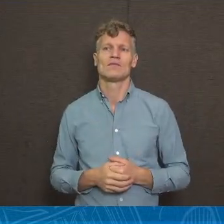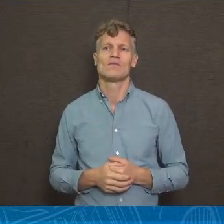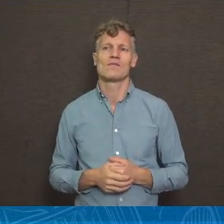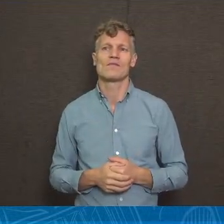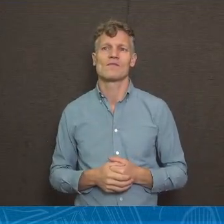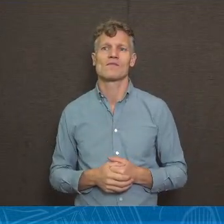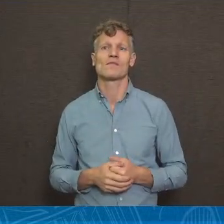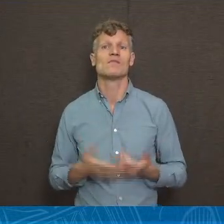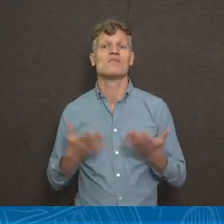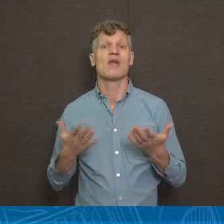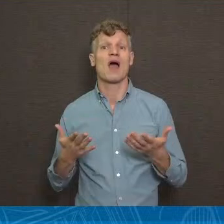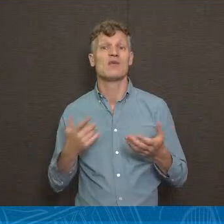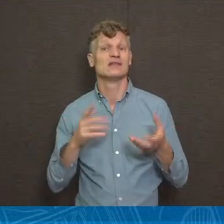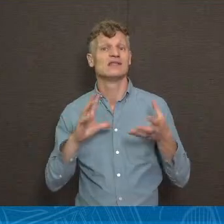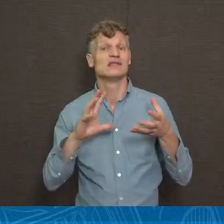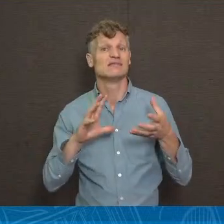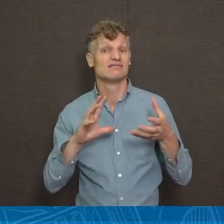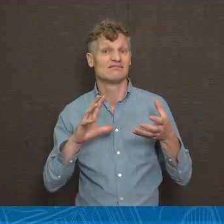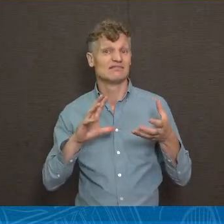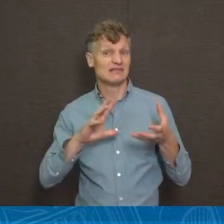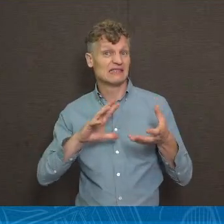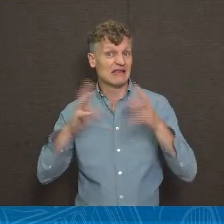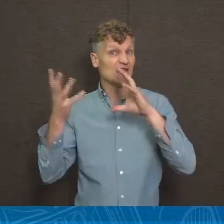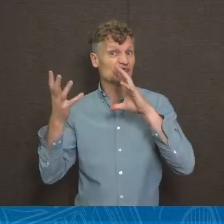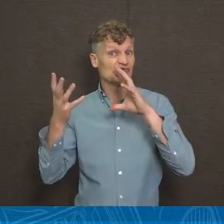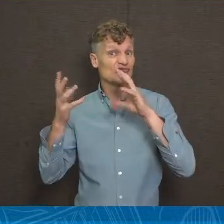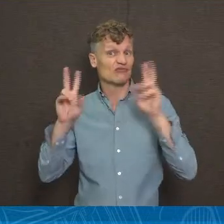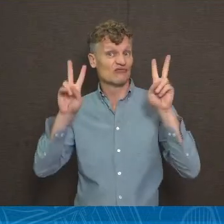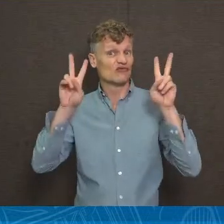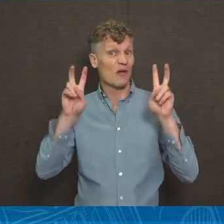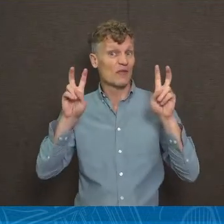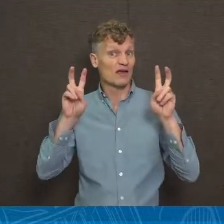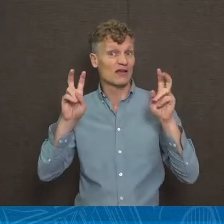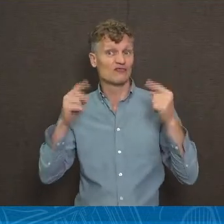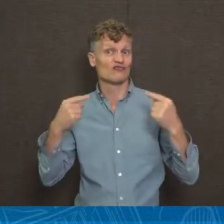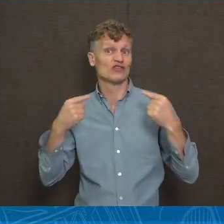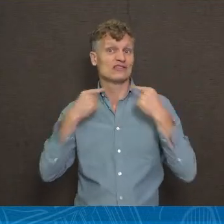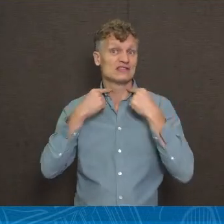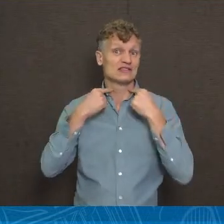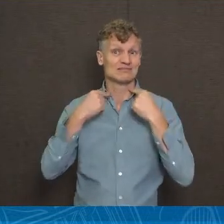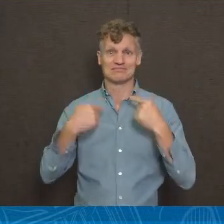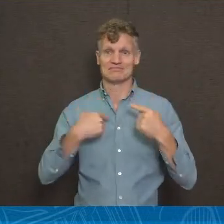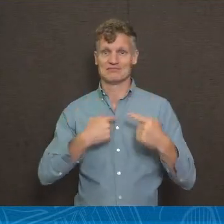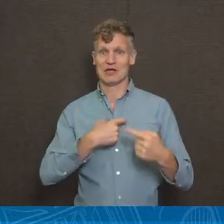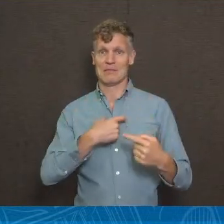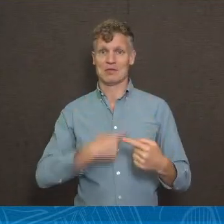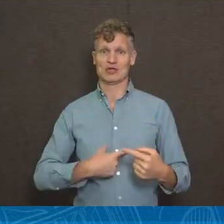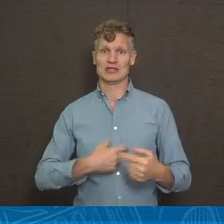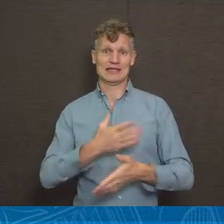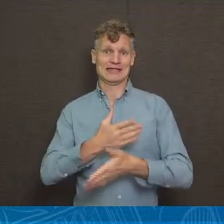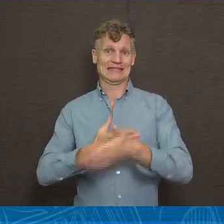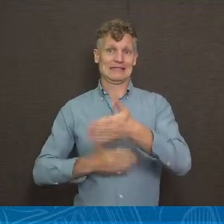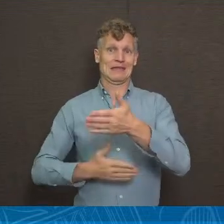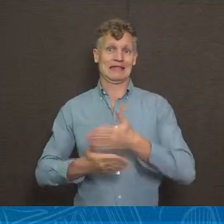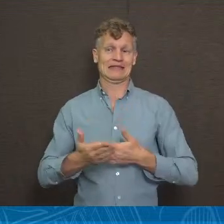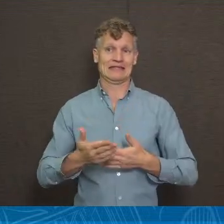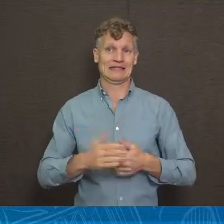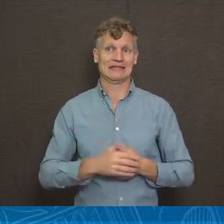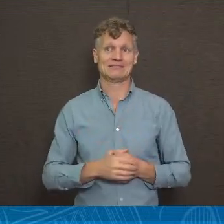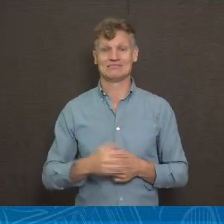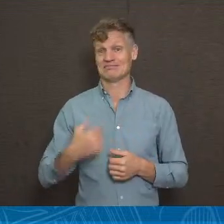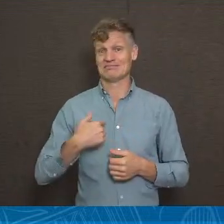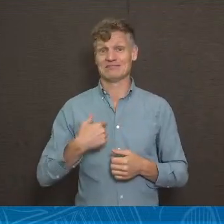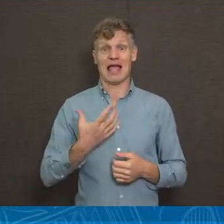about the disaster and the risk. As a person with disability, I am already carrying my